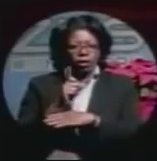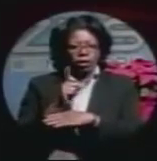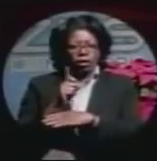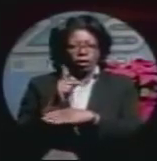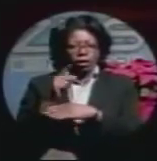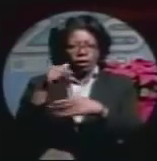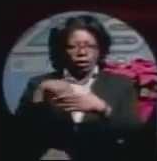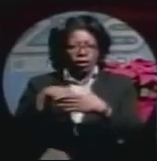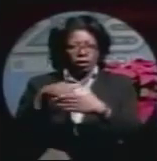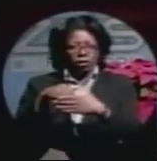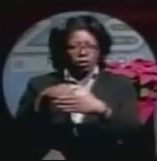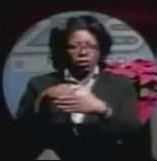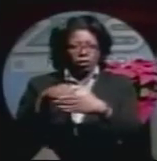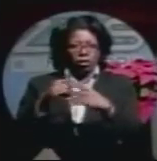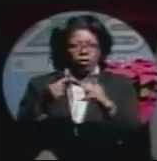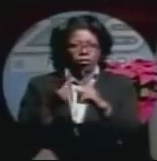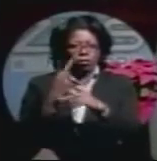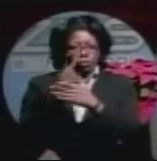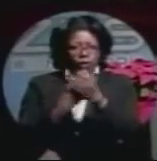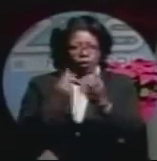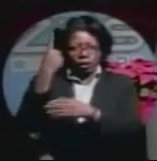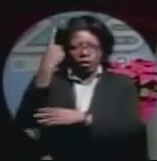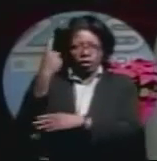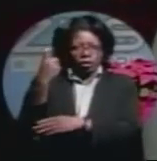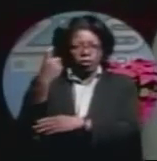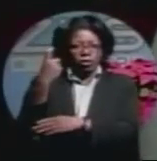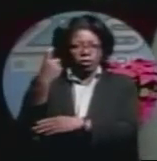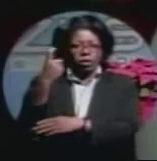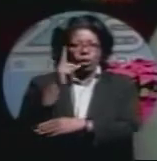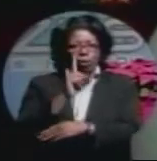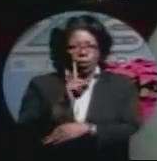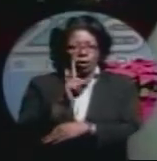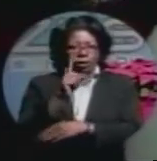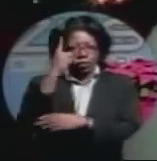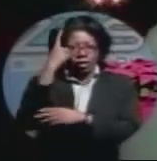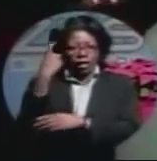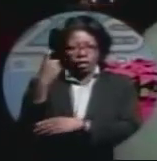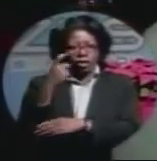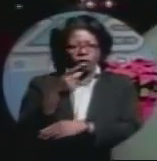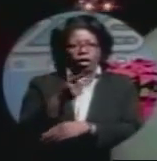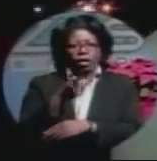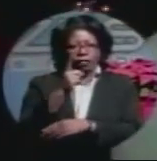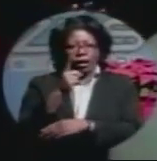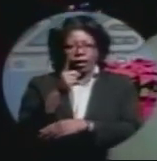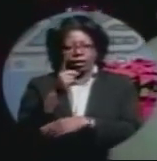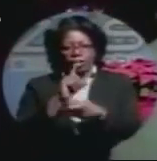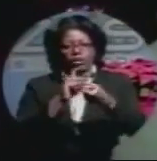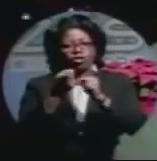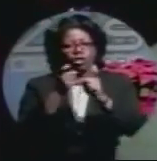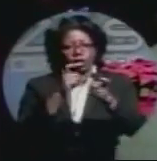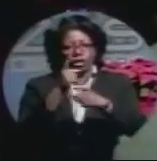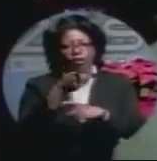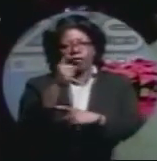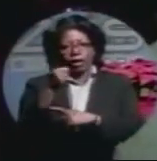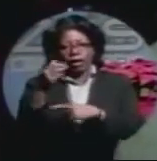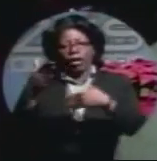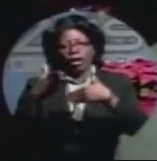these suspects. One of the suspects opened fire, and there was an exchange of